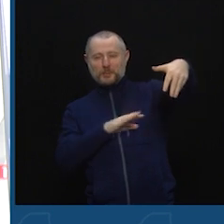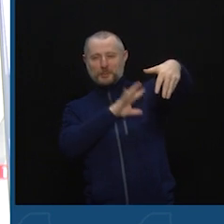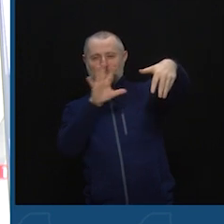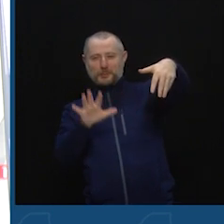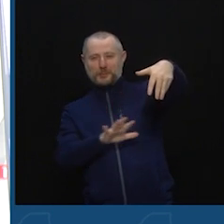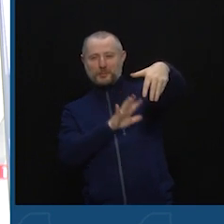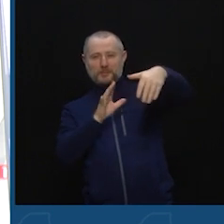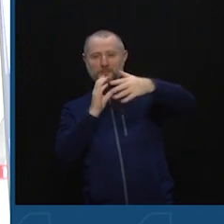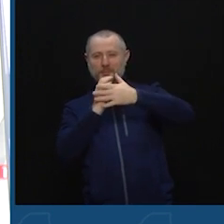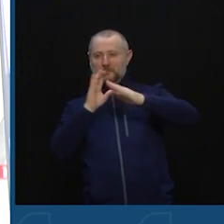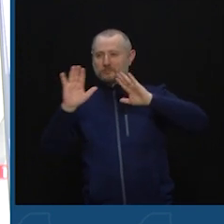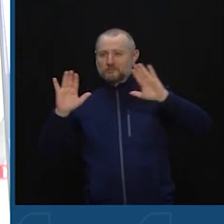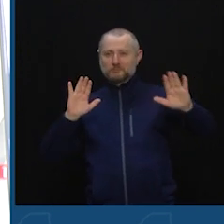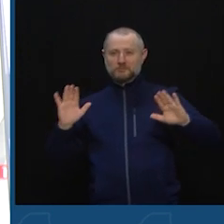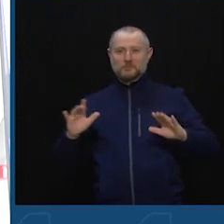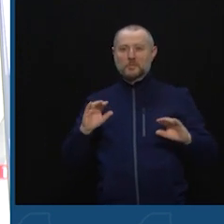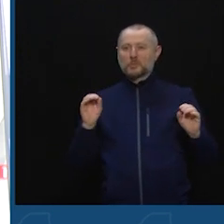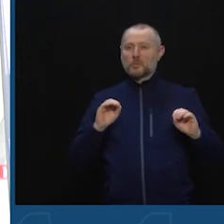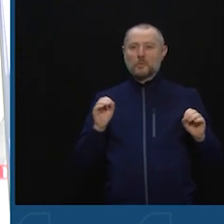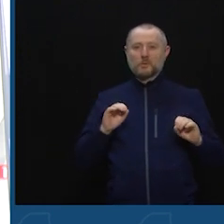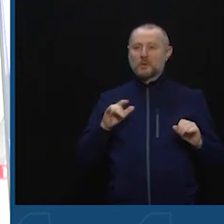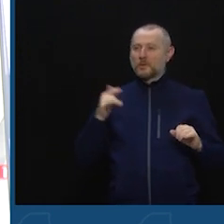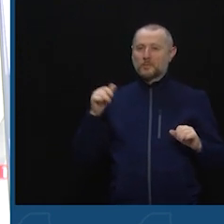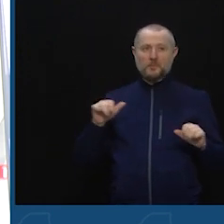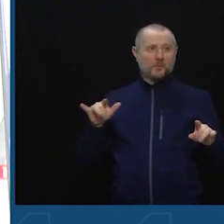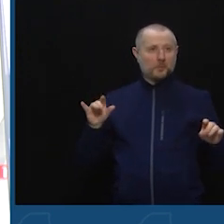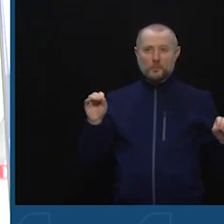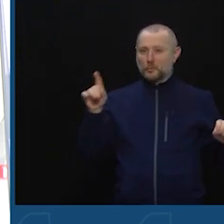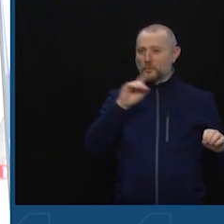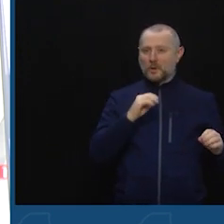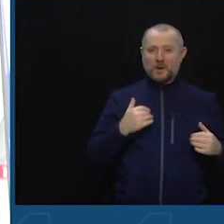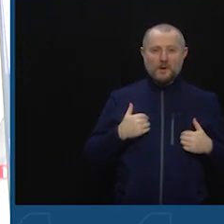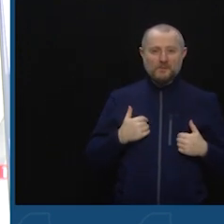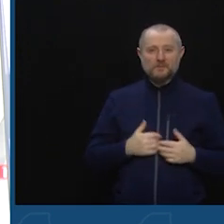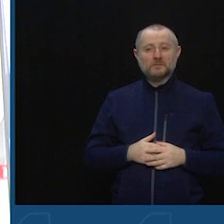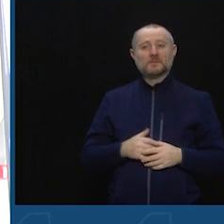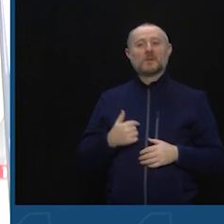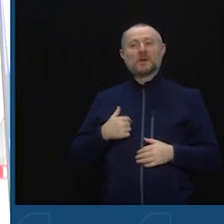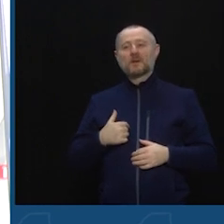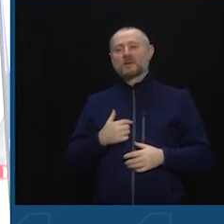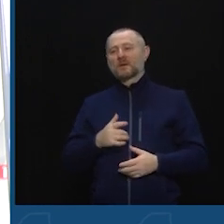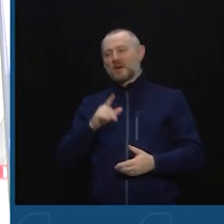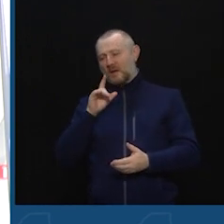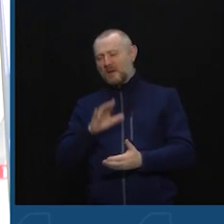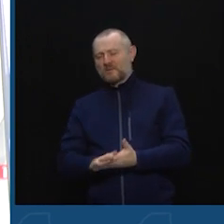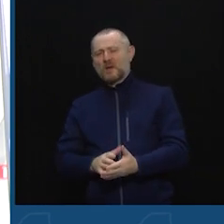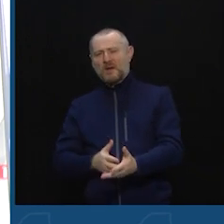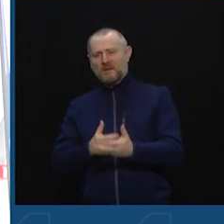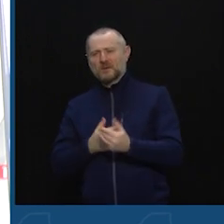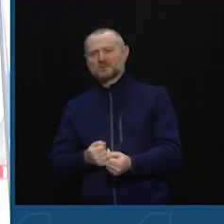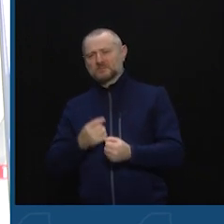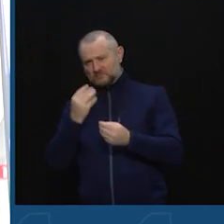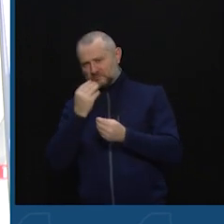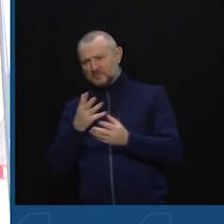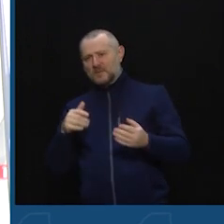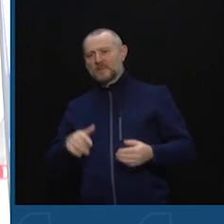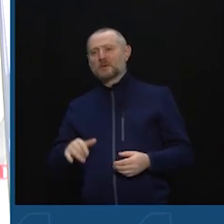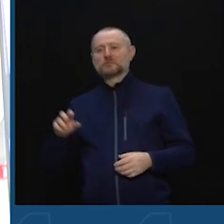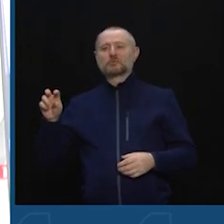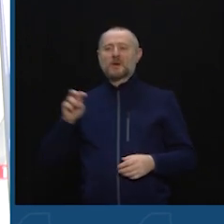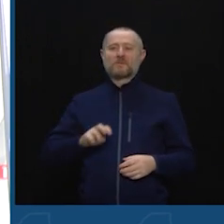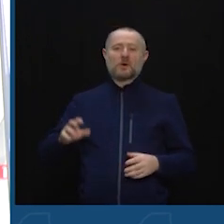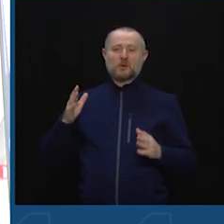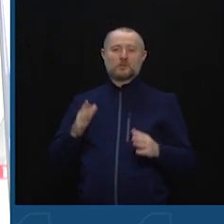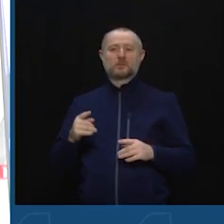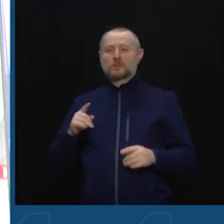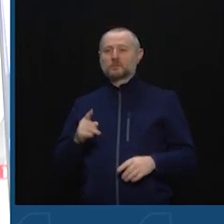would venture to say, with a certain amount of confidence, that travelers will no longer dread coming from